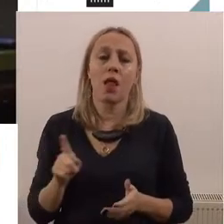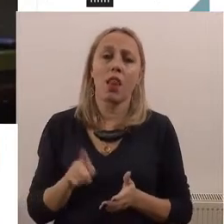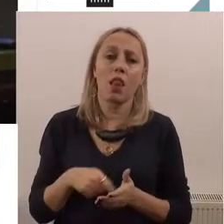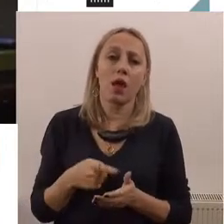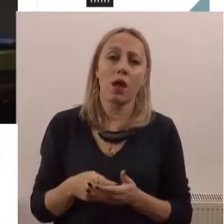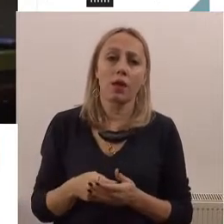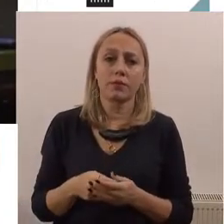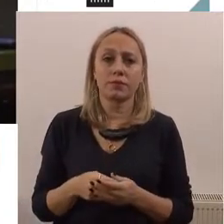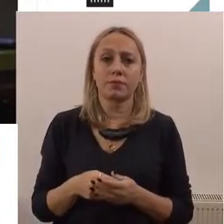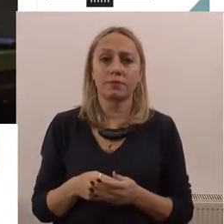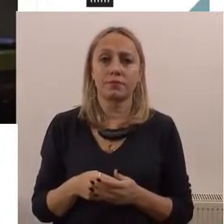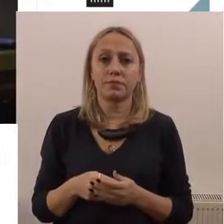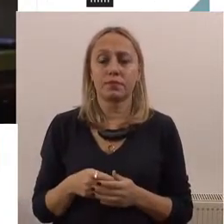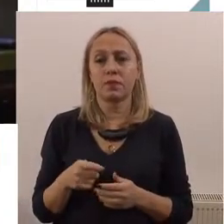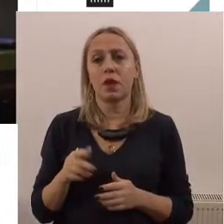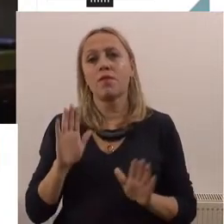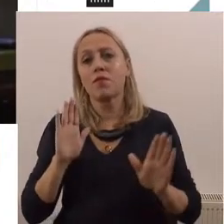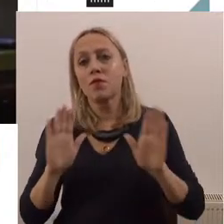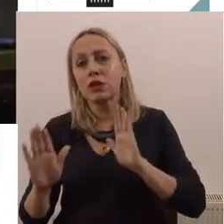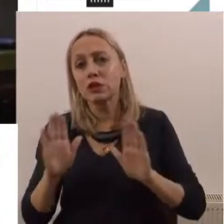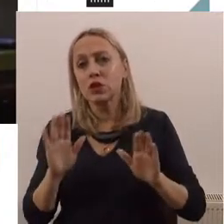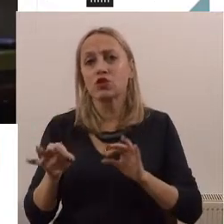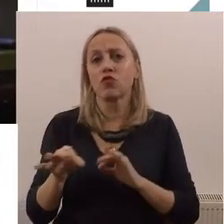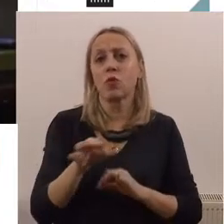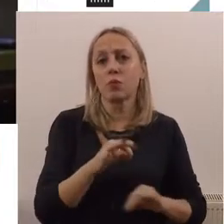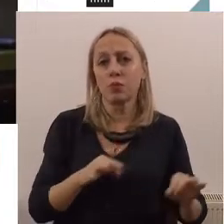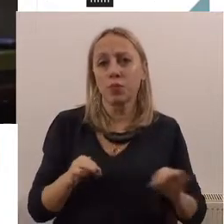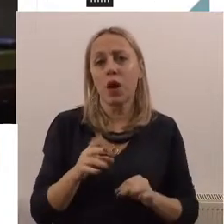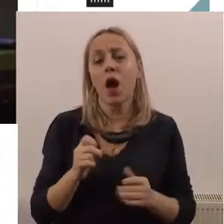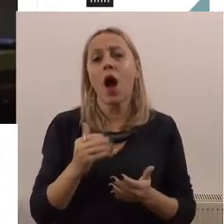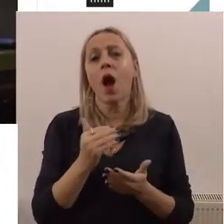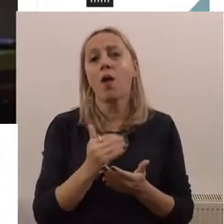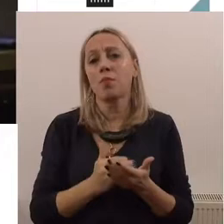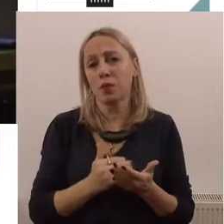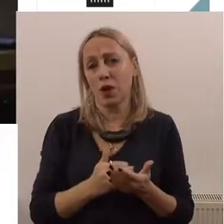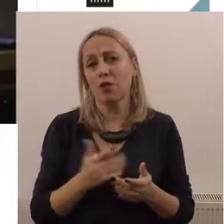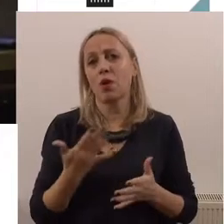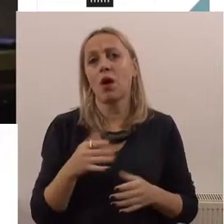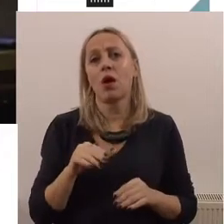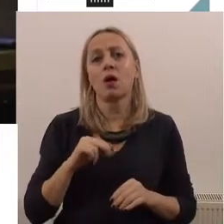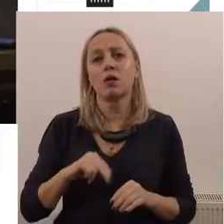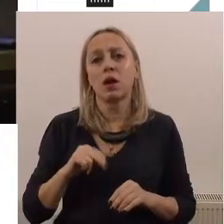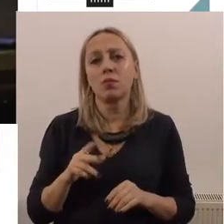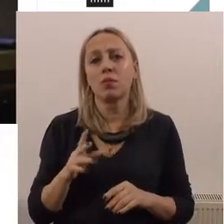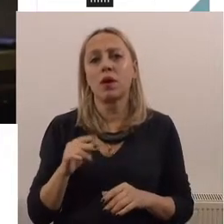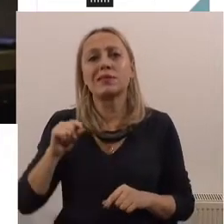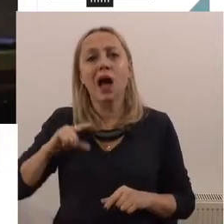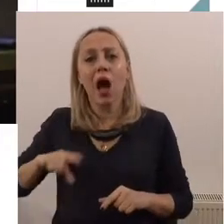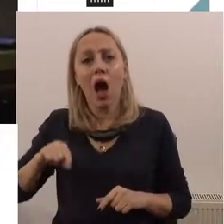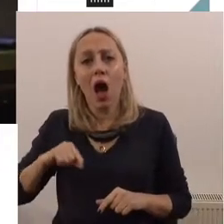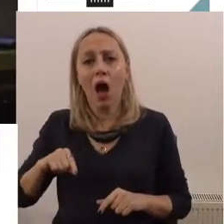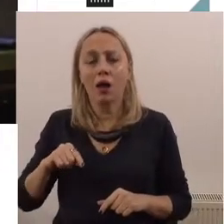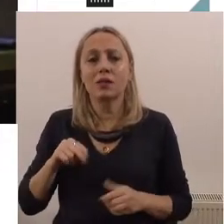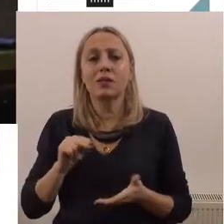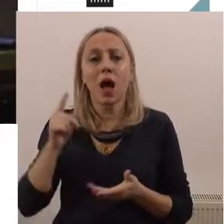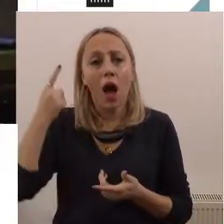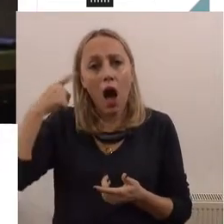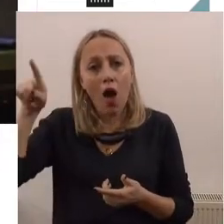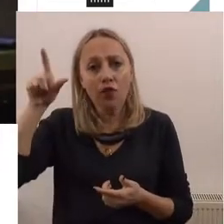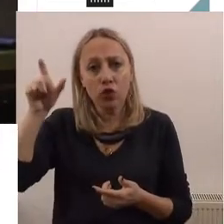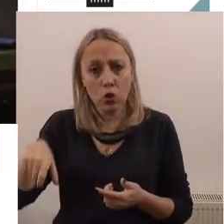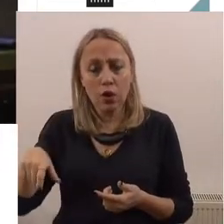this case underlines the importance of the programs being orientated towards not just the